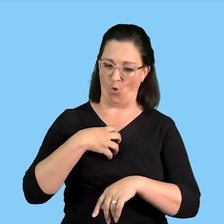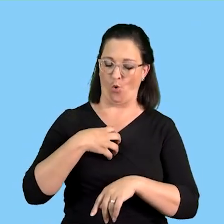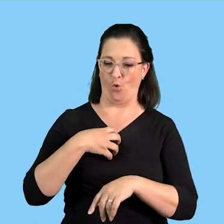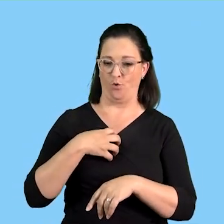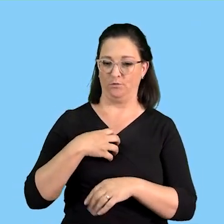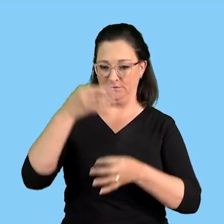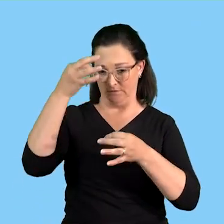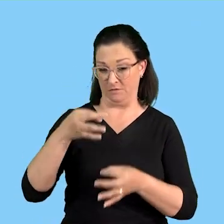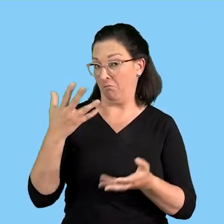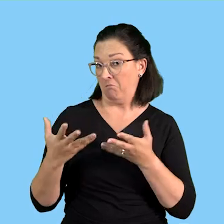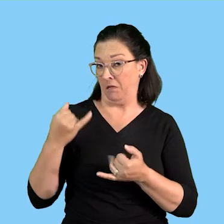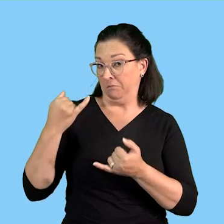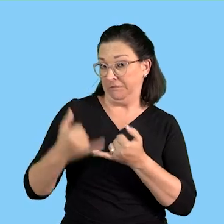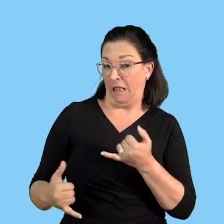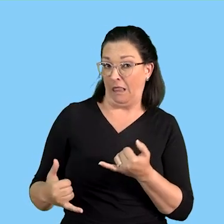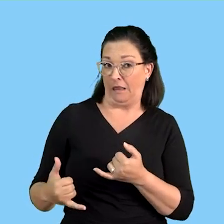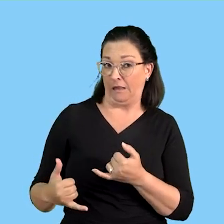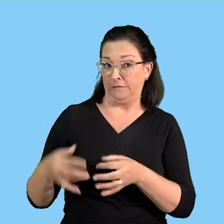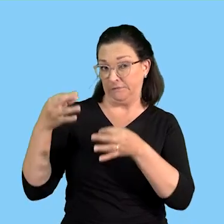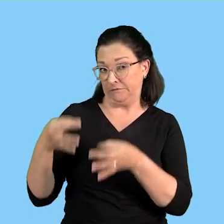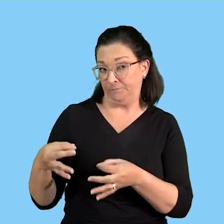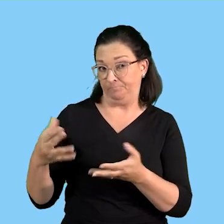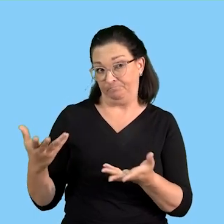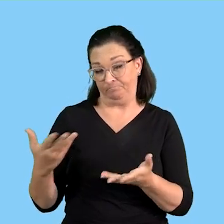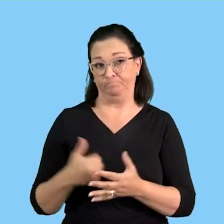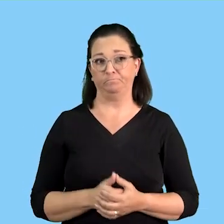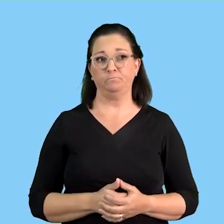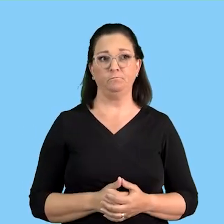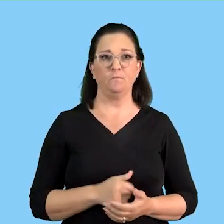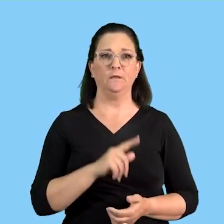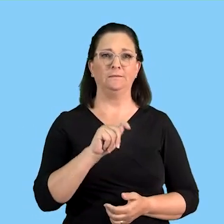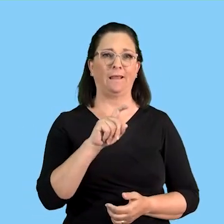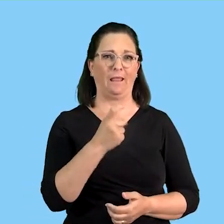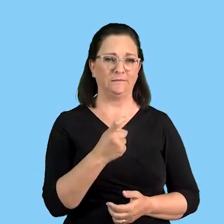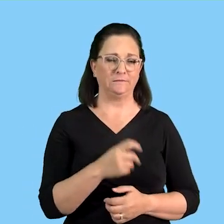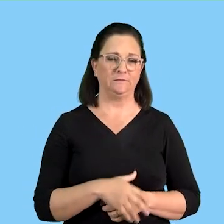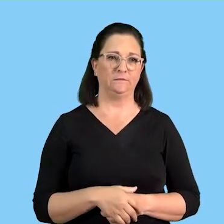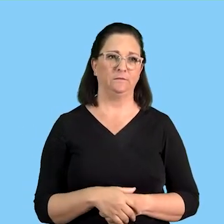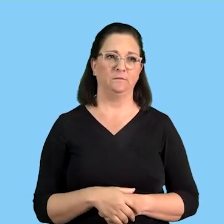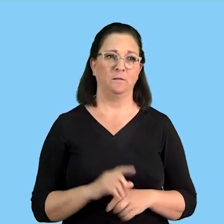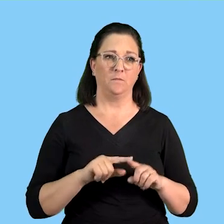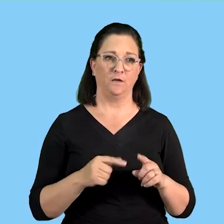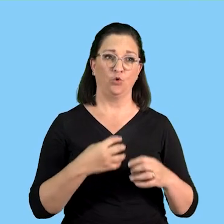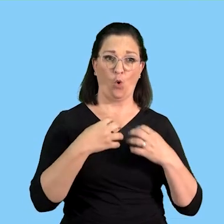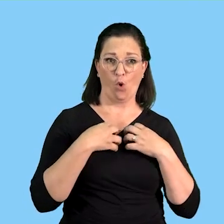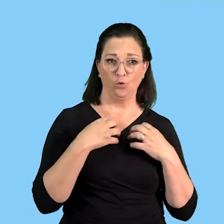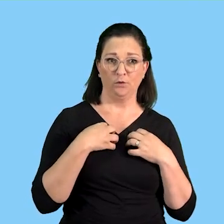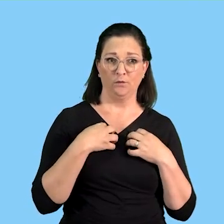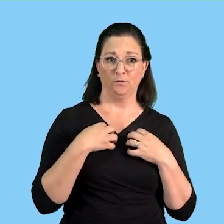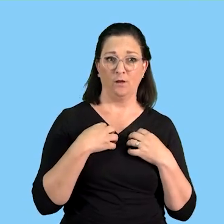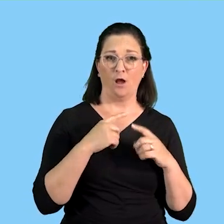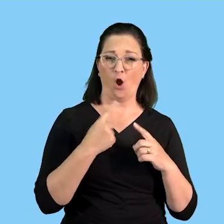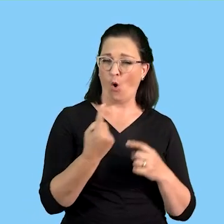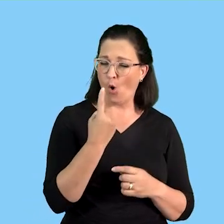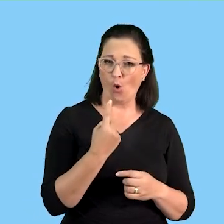and could make incorrect ones. So they can make incorrect decisions. When it comes to taxation, the owner